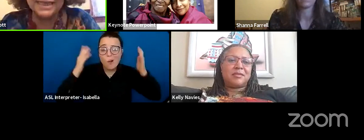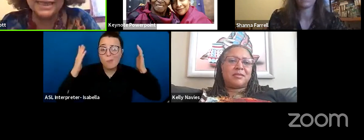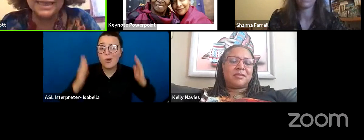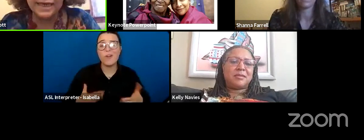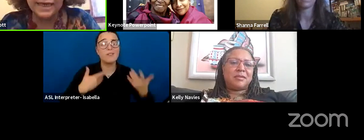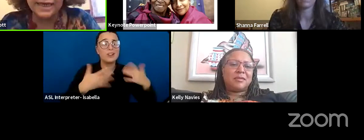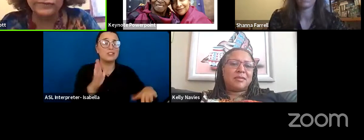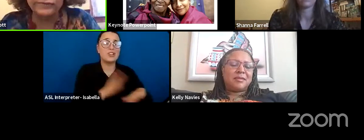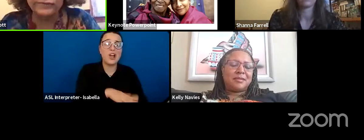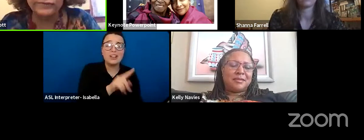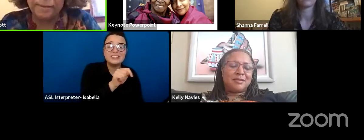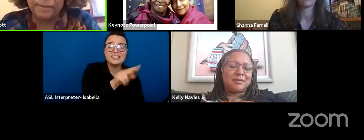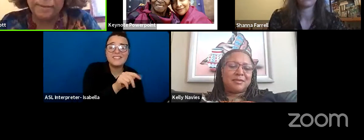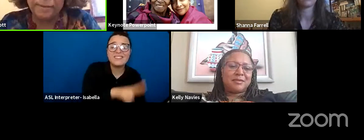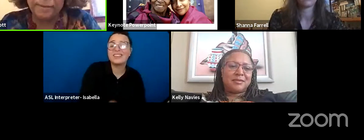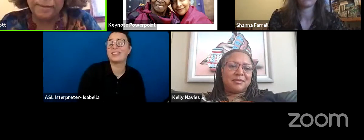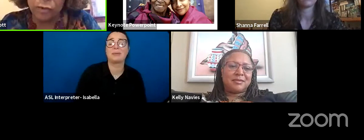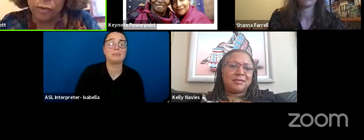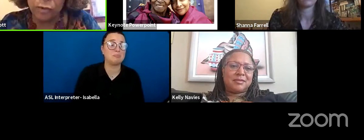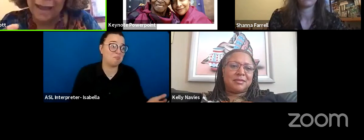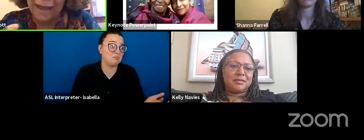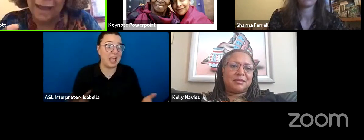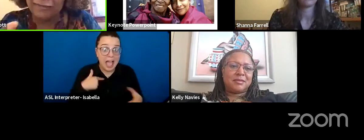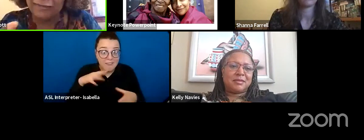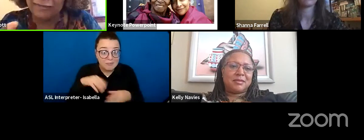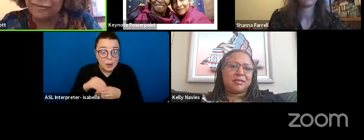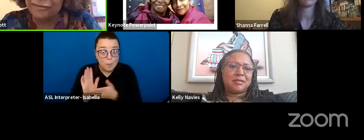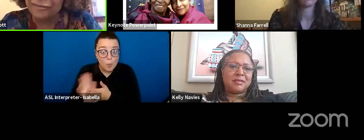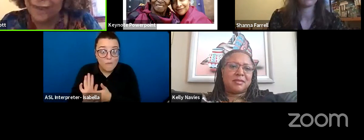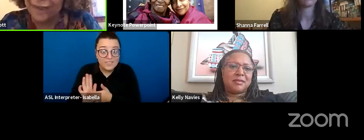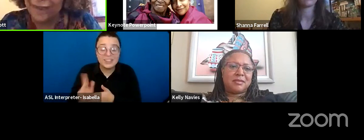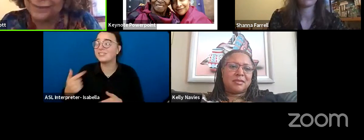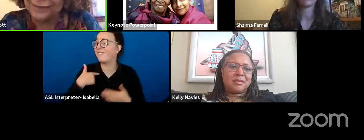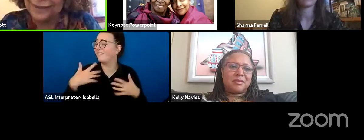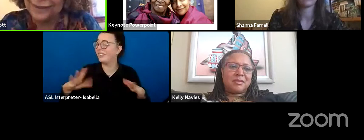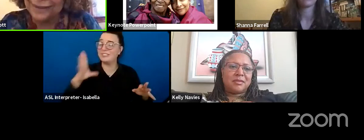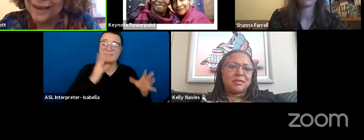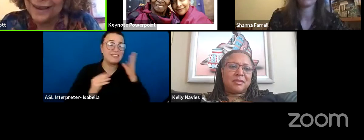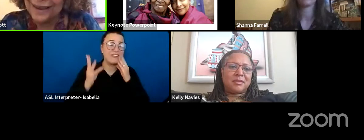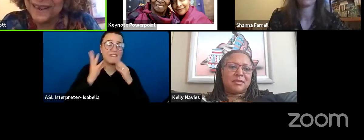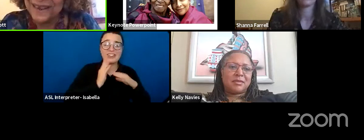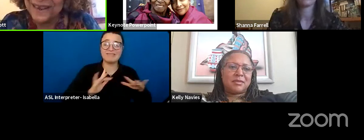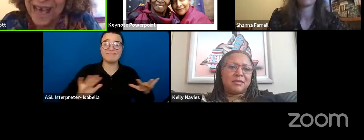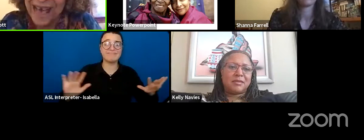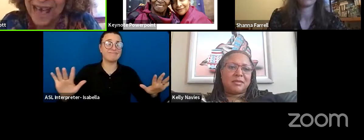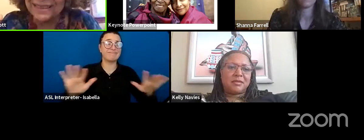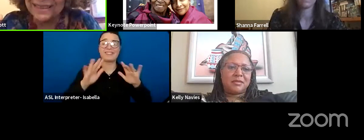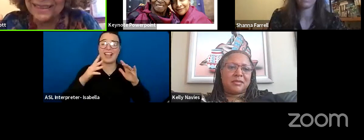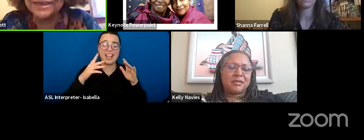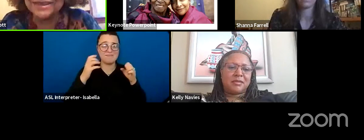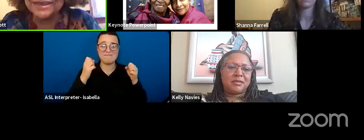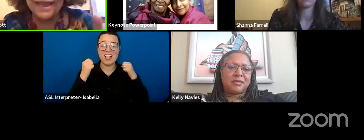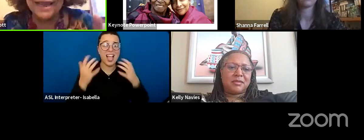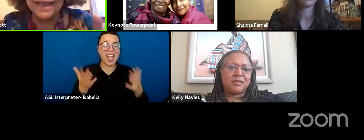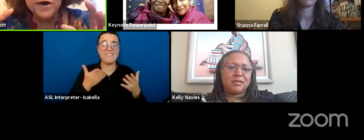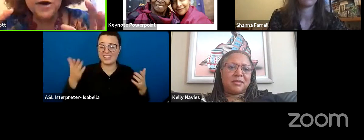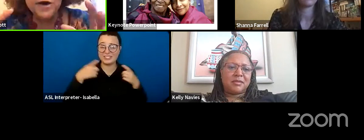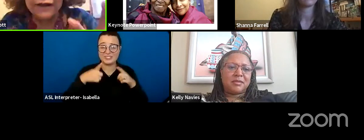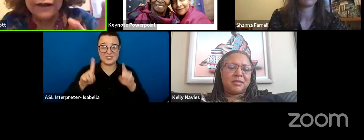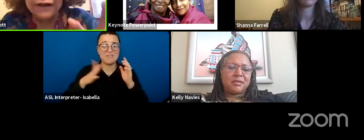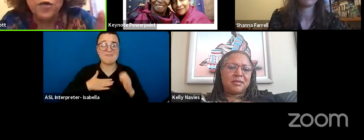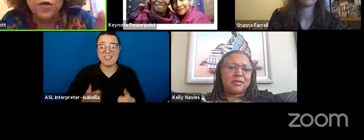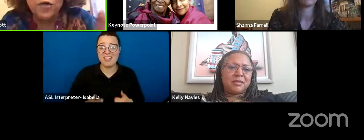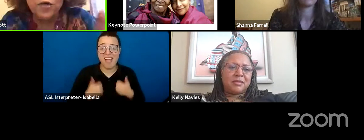and I've been in movies. I've done things. I've done a lot of things in my life.